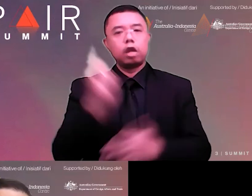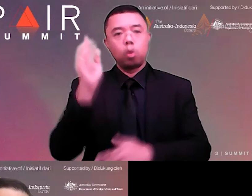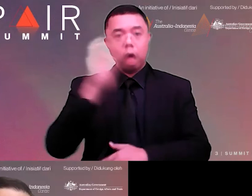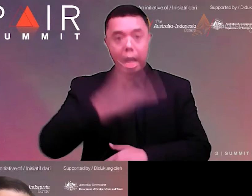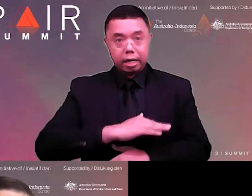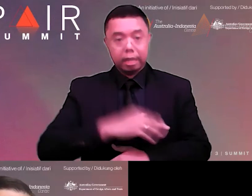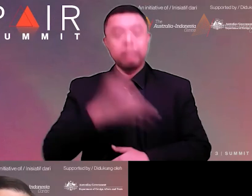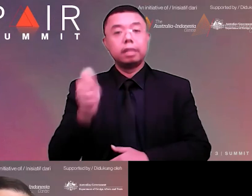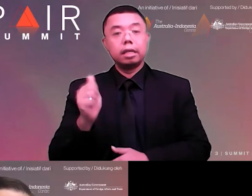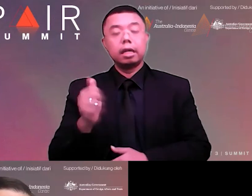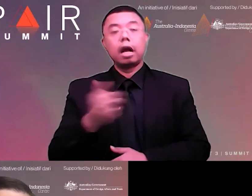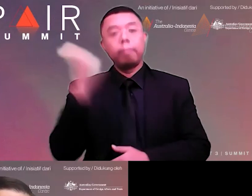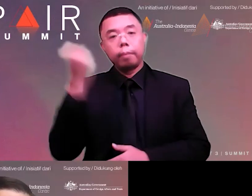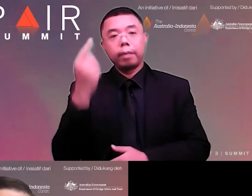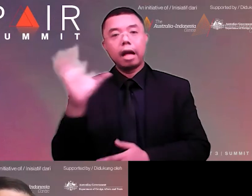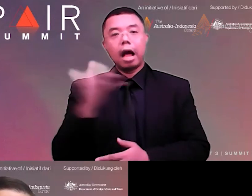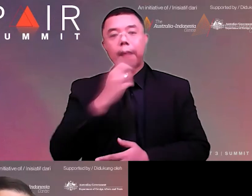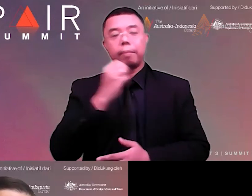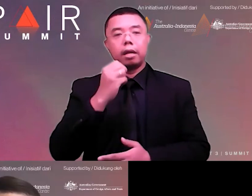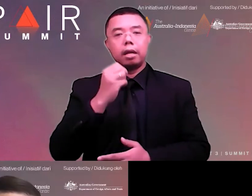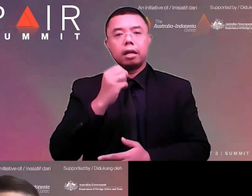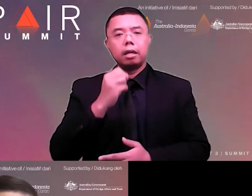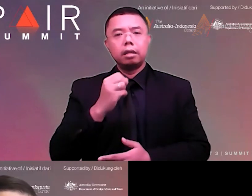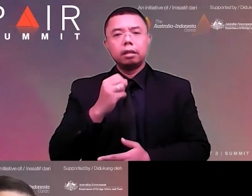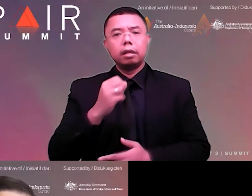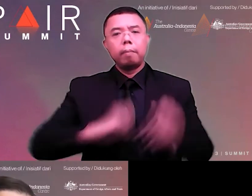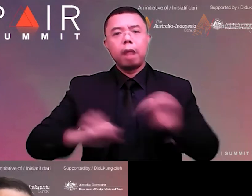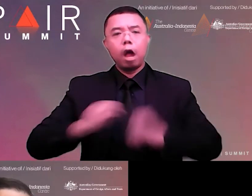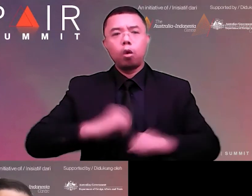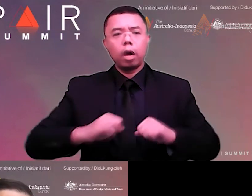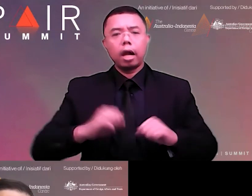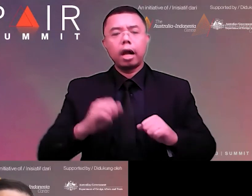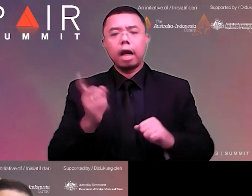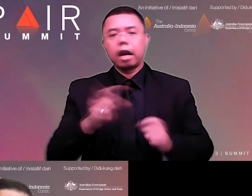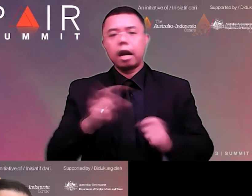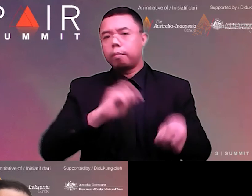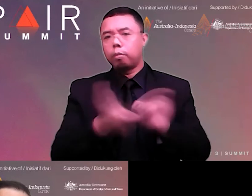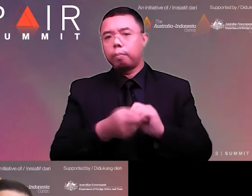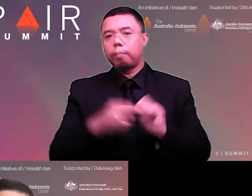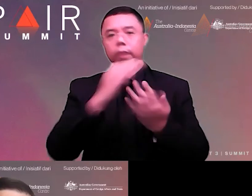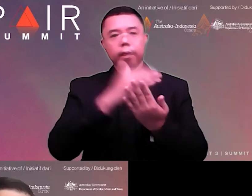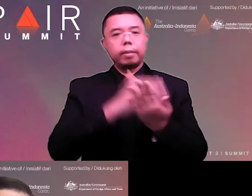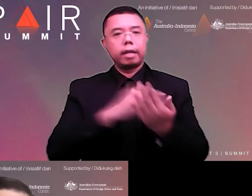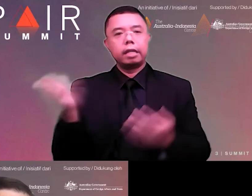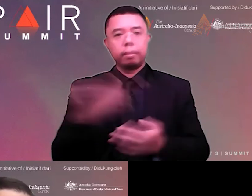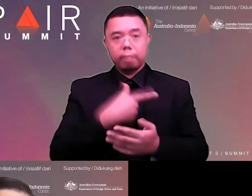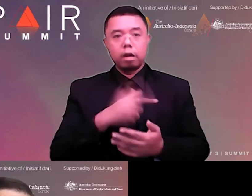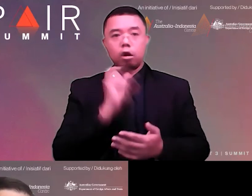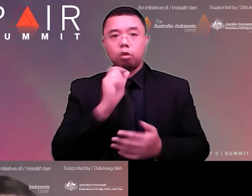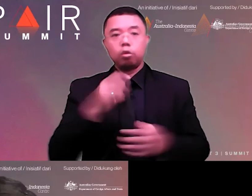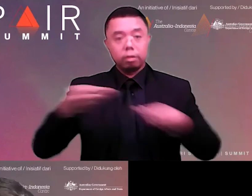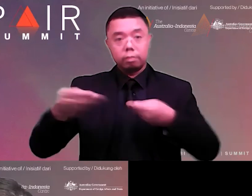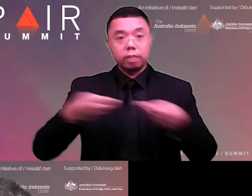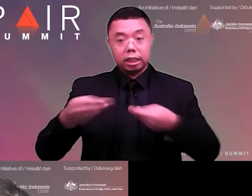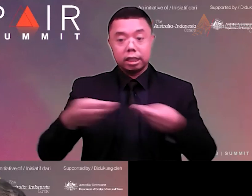relatively frequent changes in policy, which some business found made it difficult for some business to